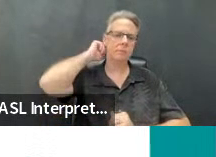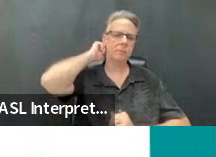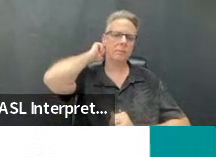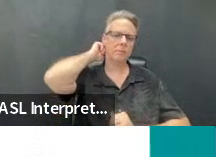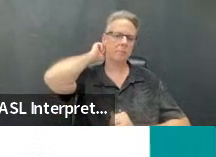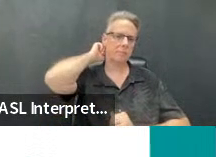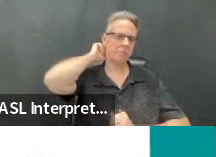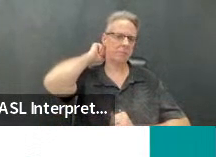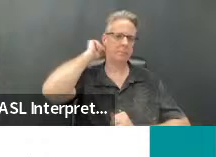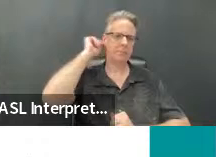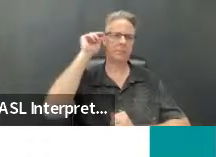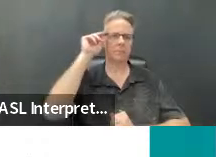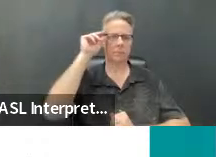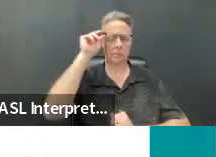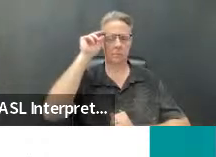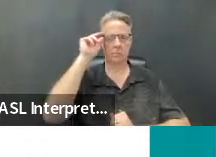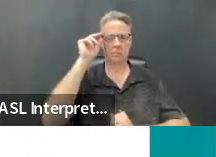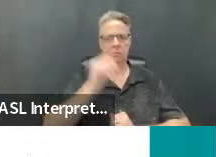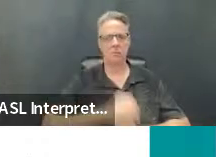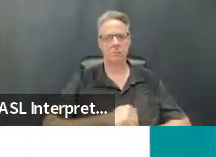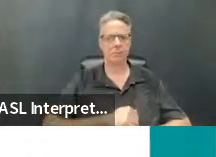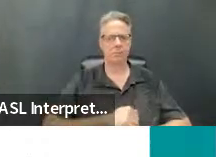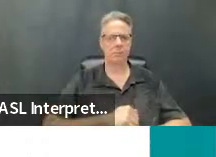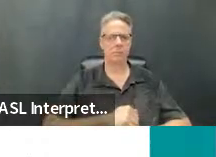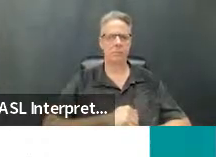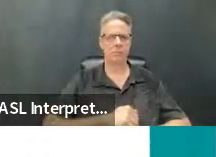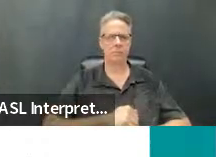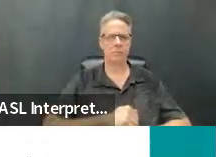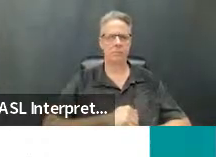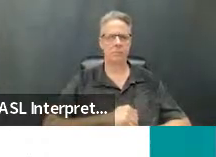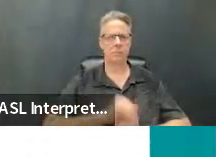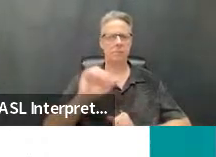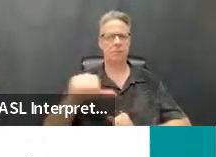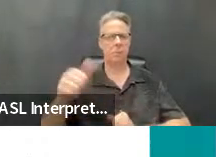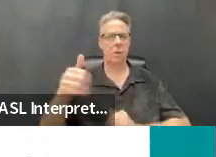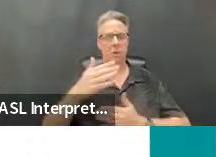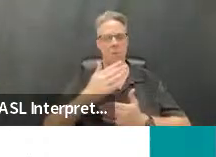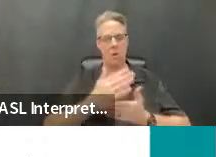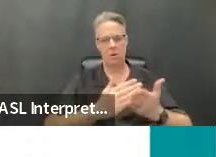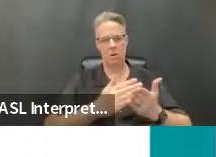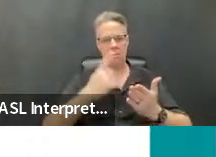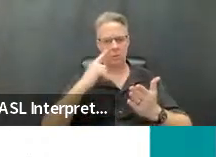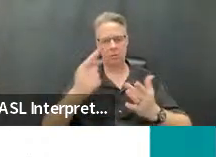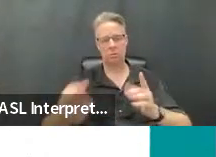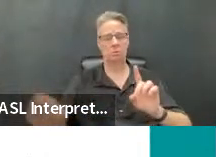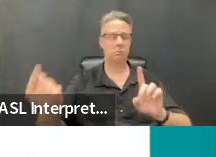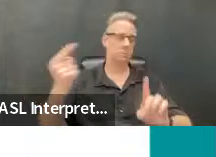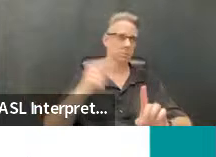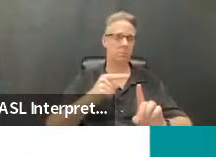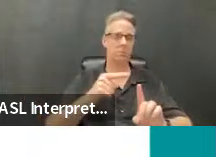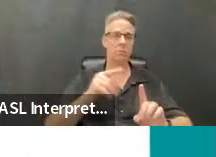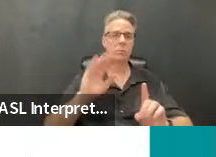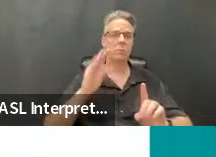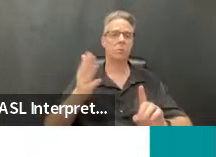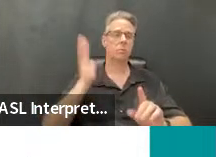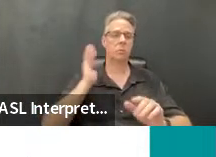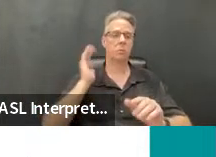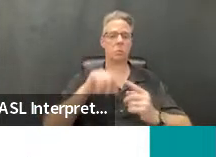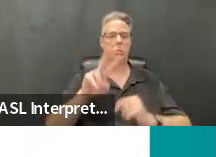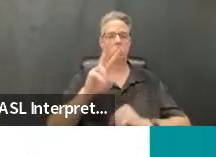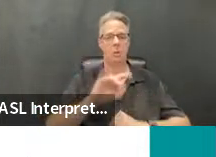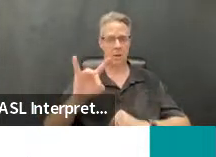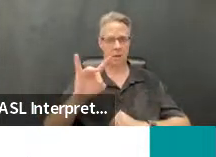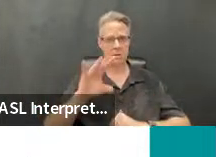So this is another piece of the analysis where I'm sort of drawing us back to what we saw in 2008 and also casting